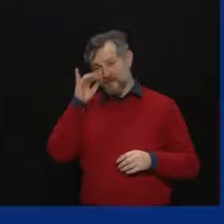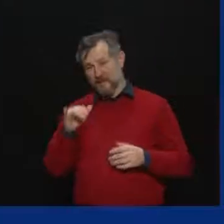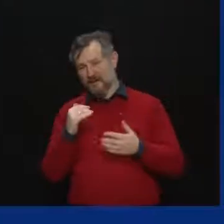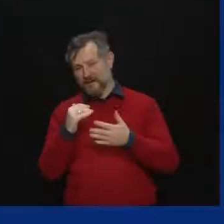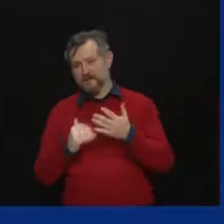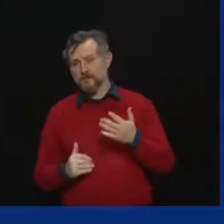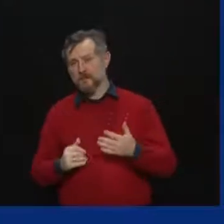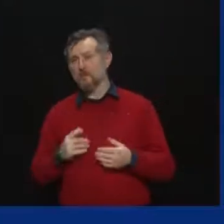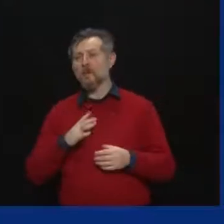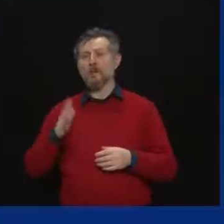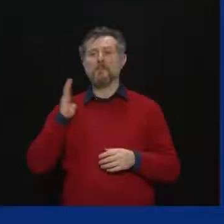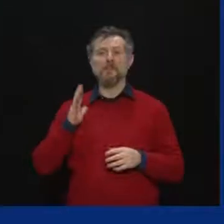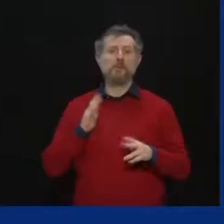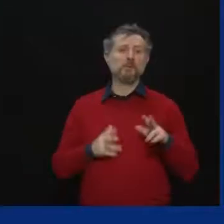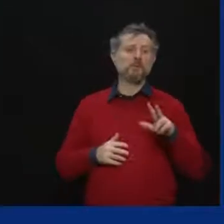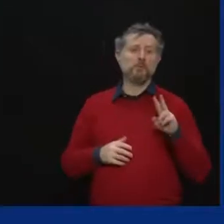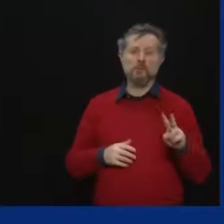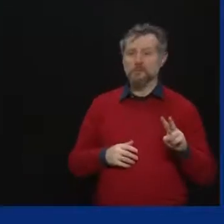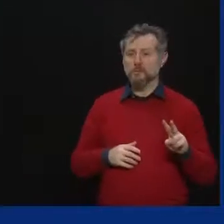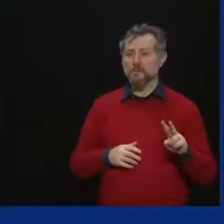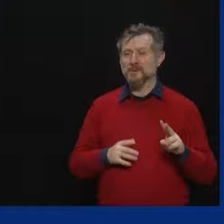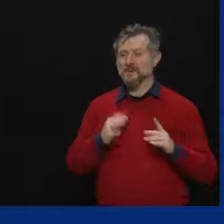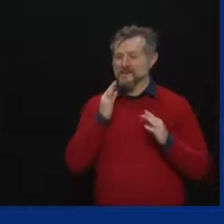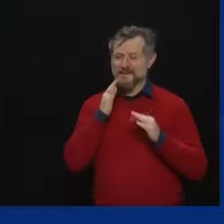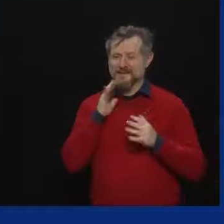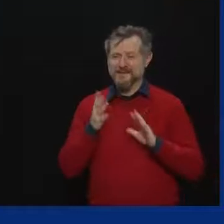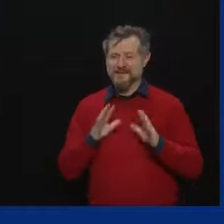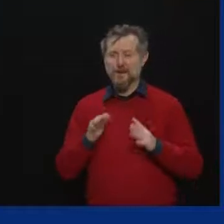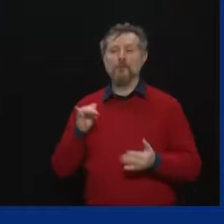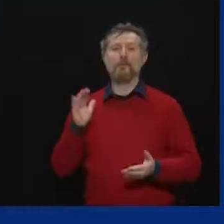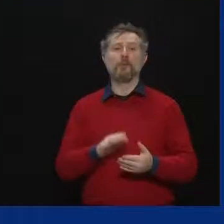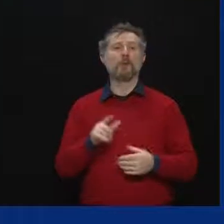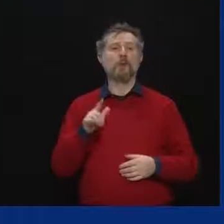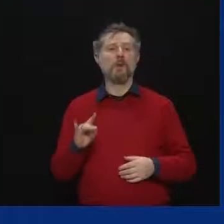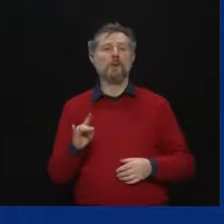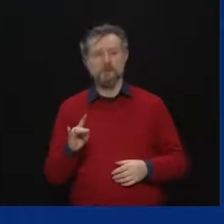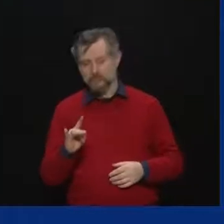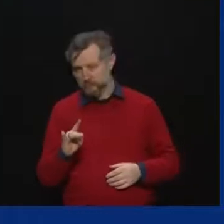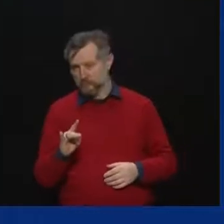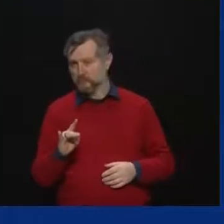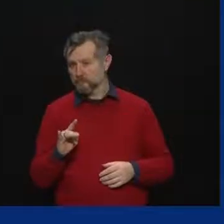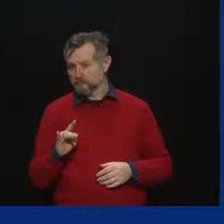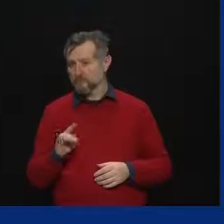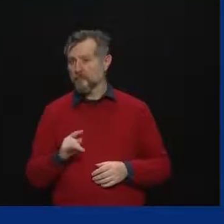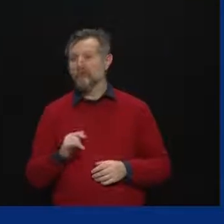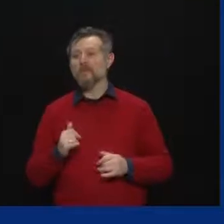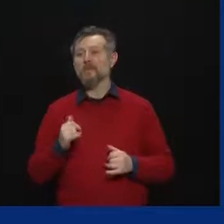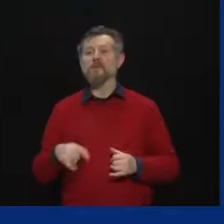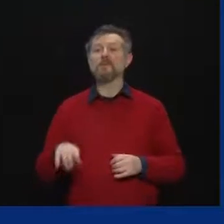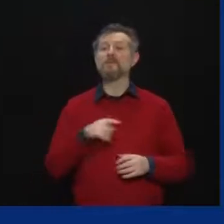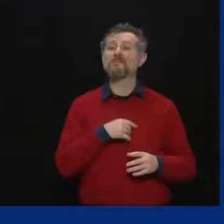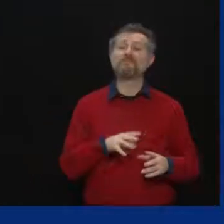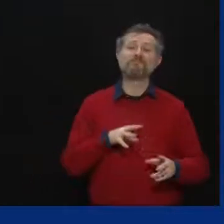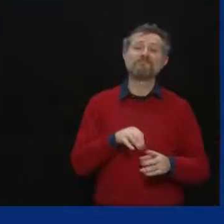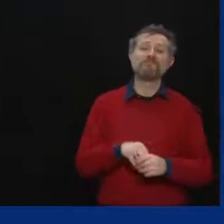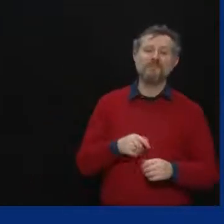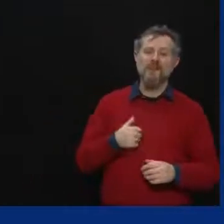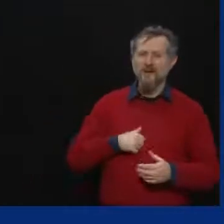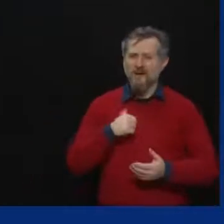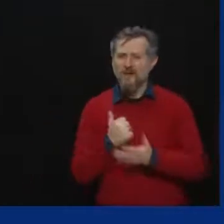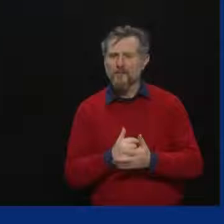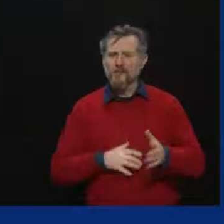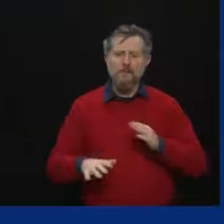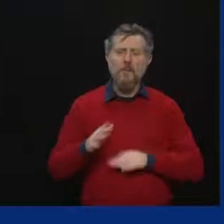from 32 to 28. Some came off, but a few more went on. But this is where our hands-on engagement is really making a difference. So